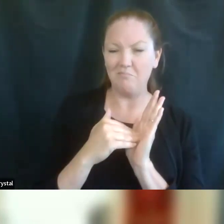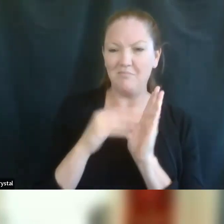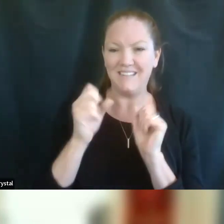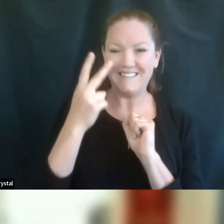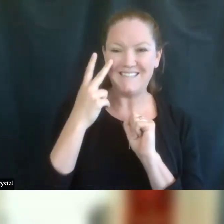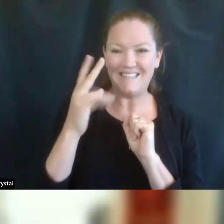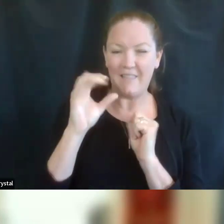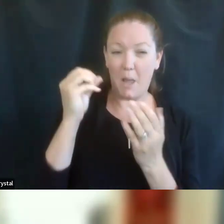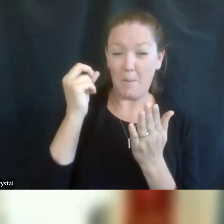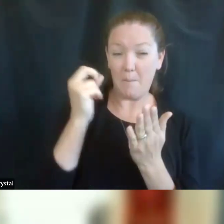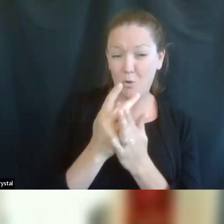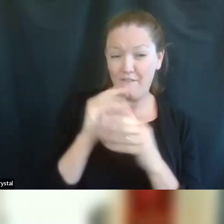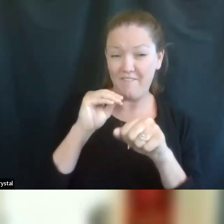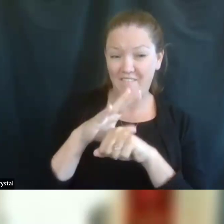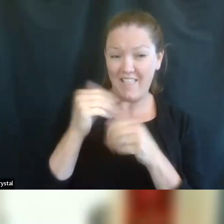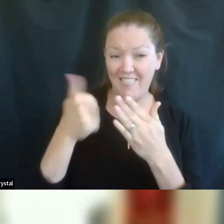approved advice letters?